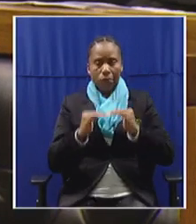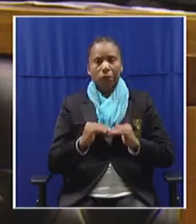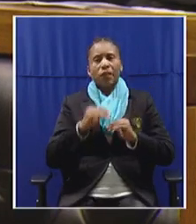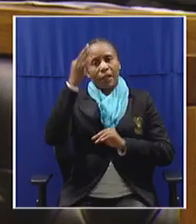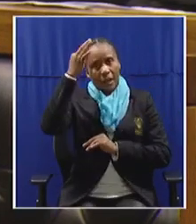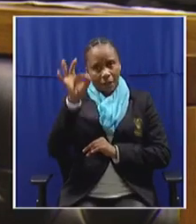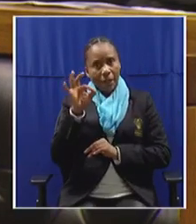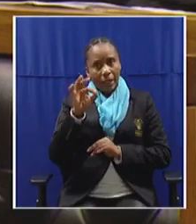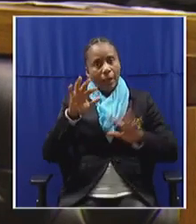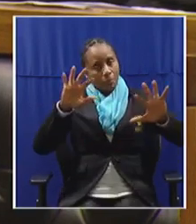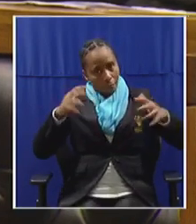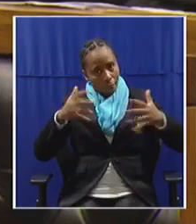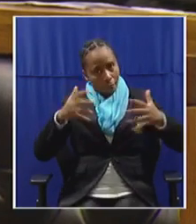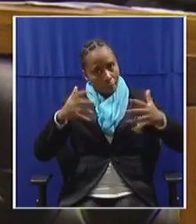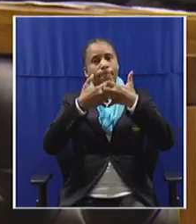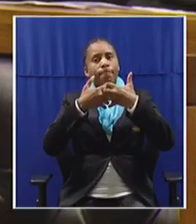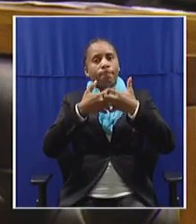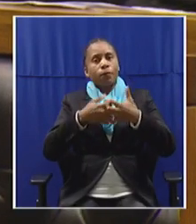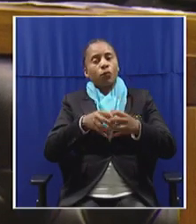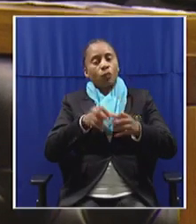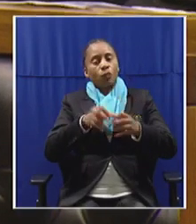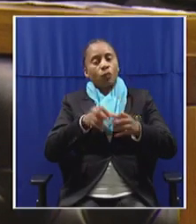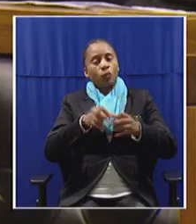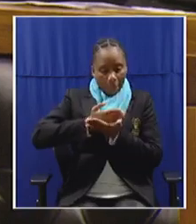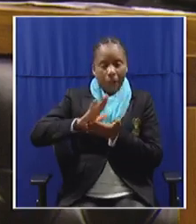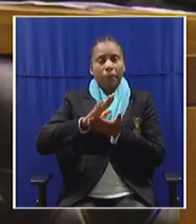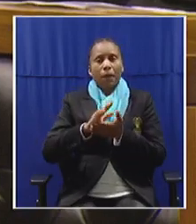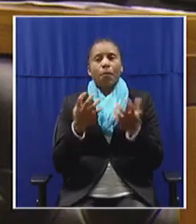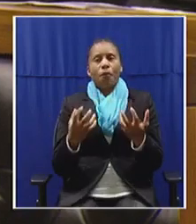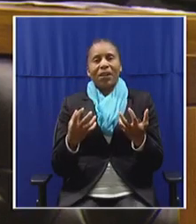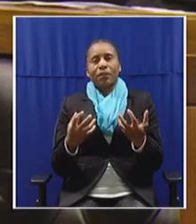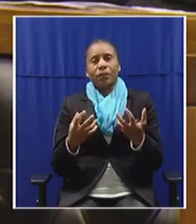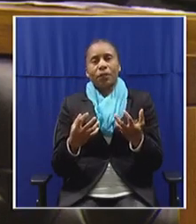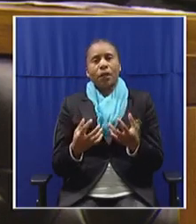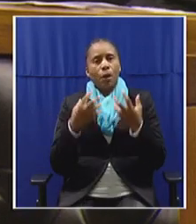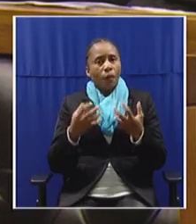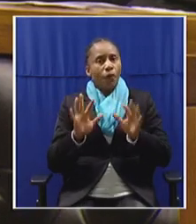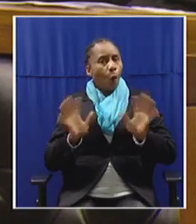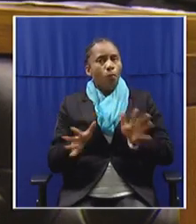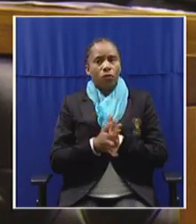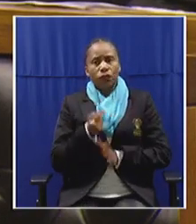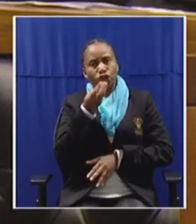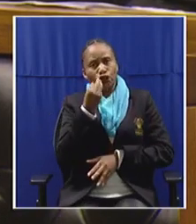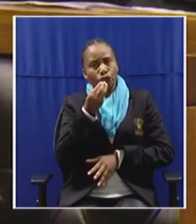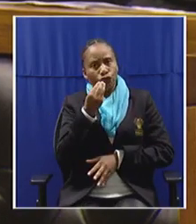collaborating to deal with a poverty-stricken area. Poverty is not only getting food,